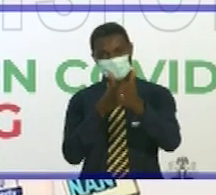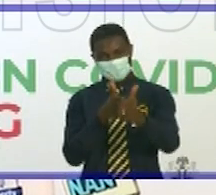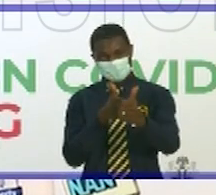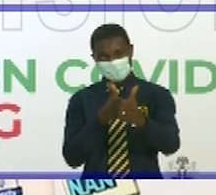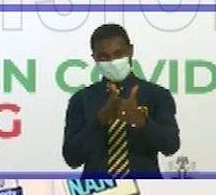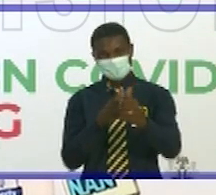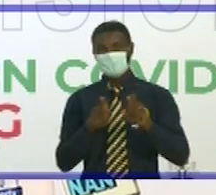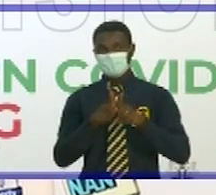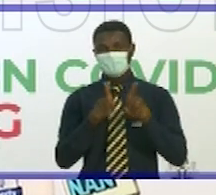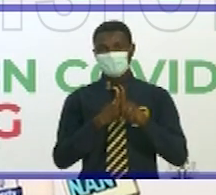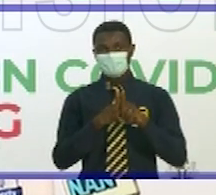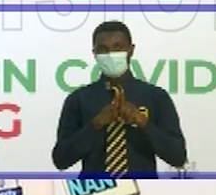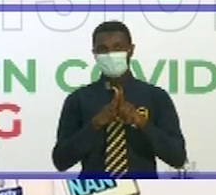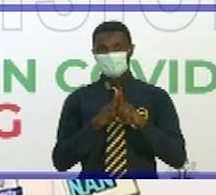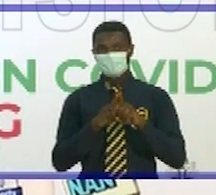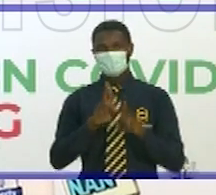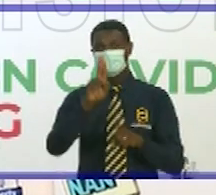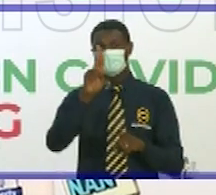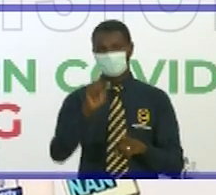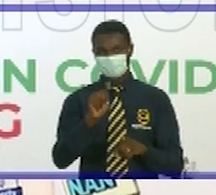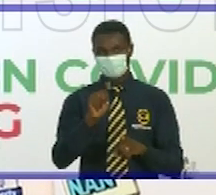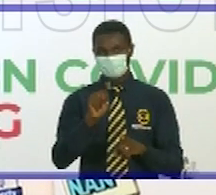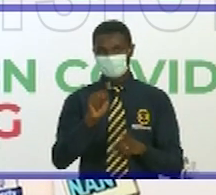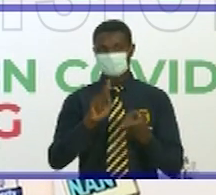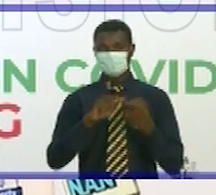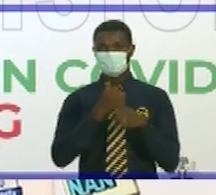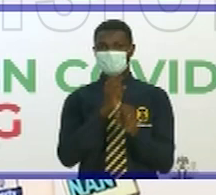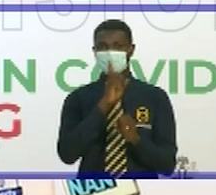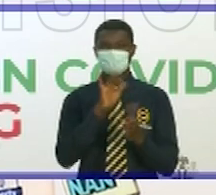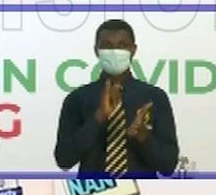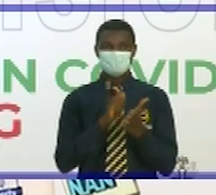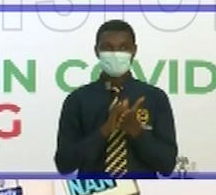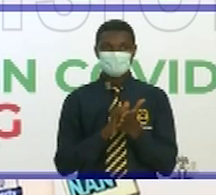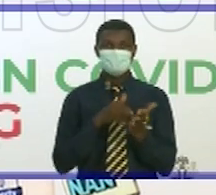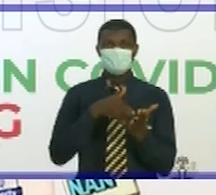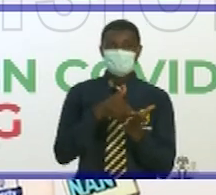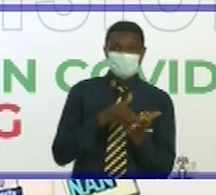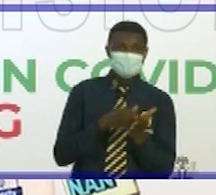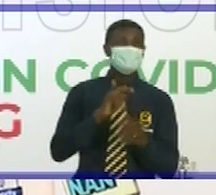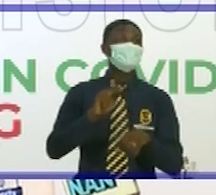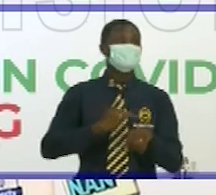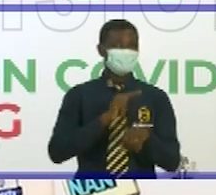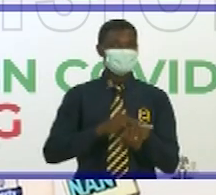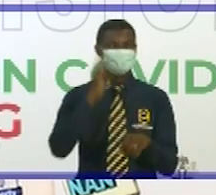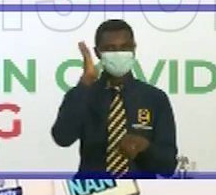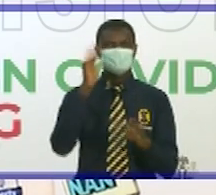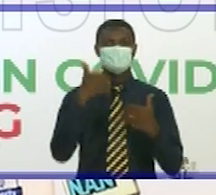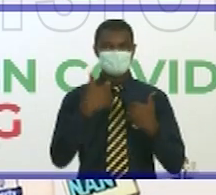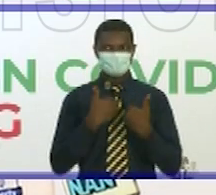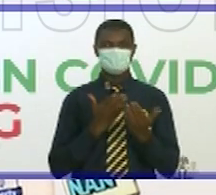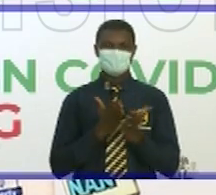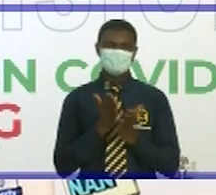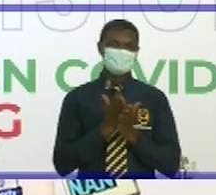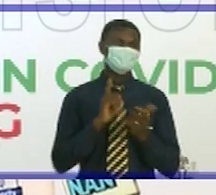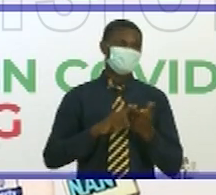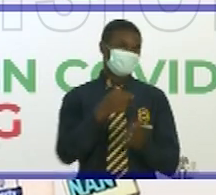the United Nations in terms of ensuring that even the weaker nations would have access to the vaccines when they come